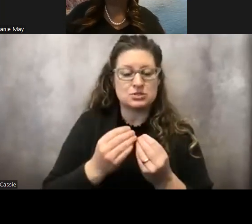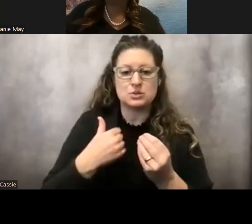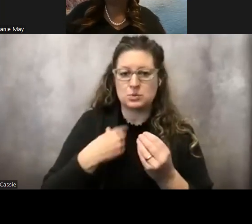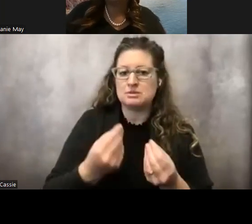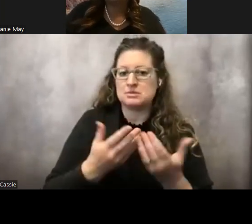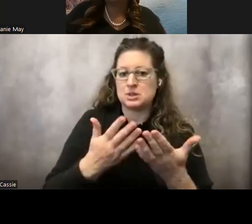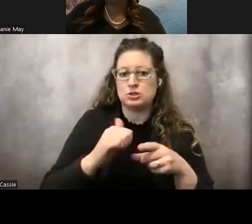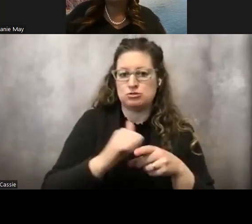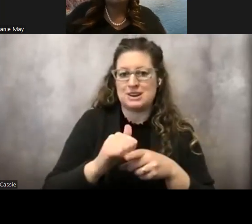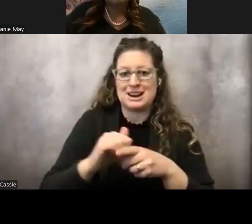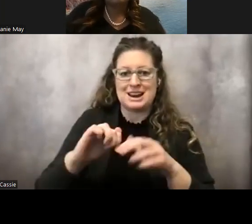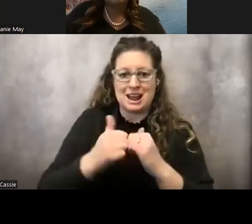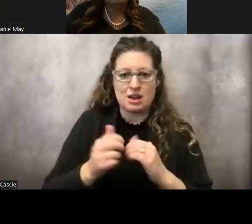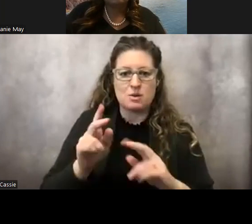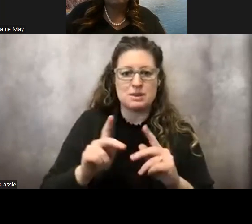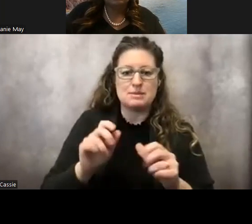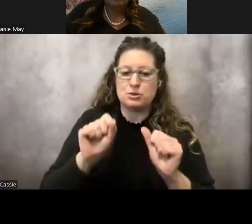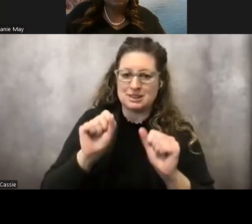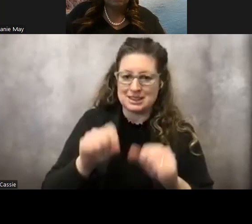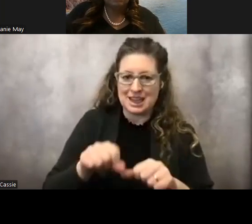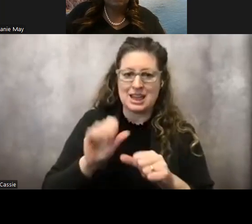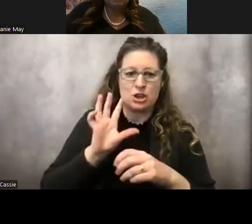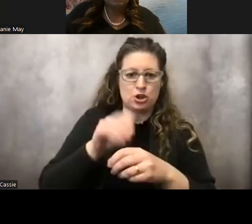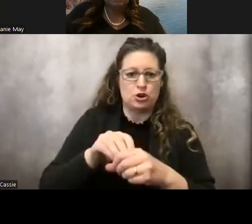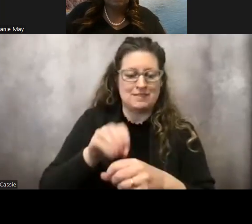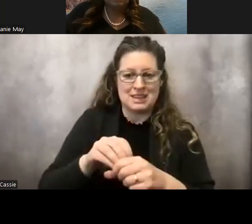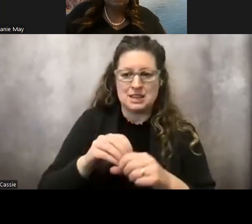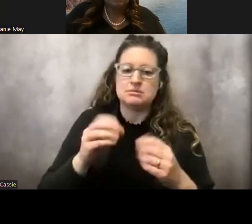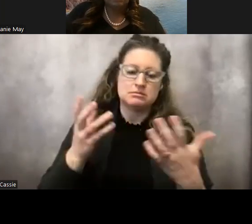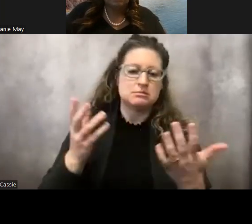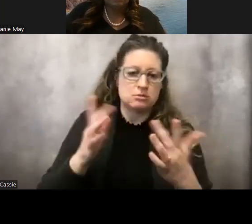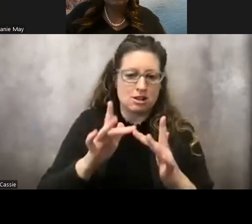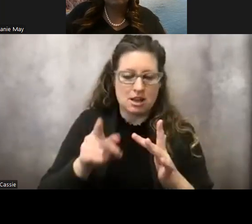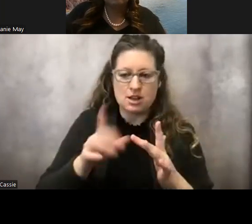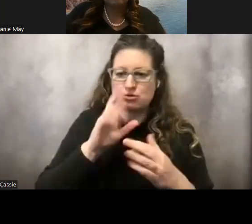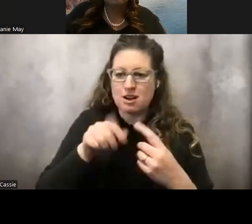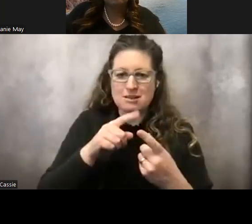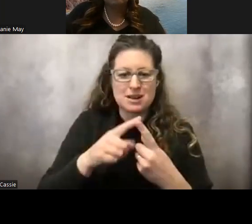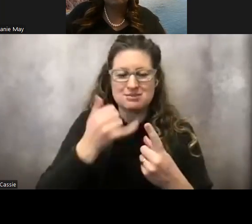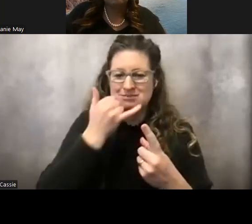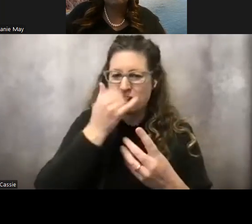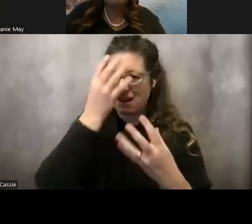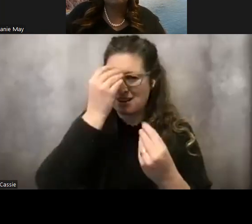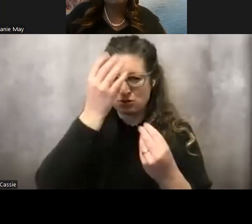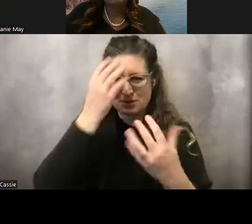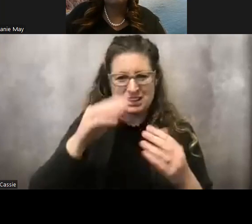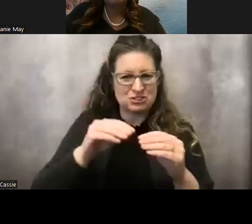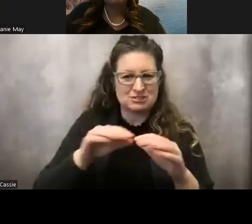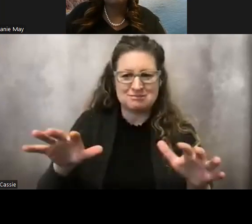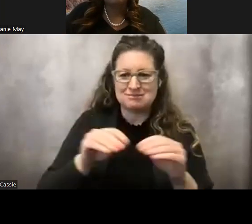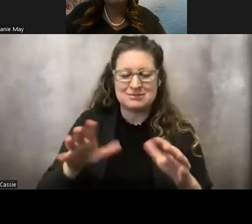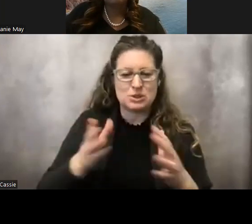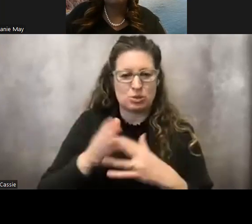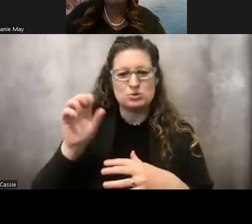social media about misinformation about health topics. And one of the new topics that we're looking at is reproductive health.